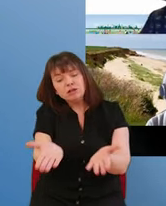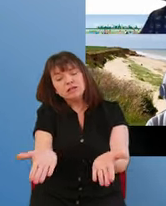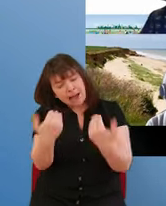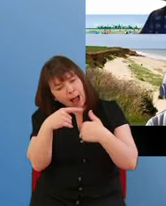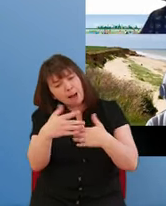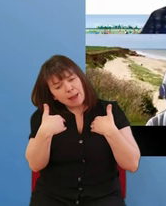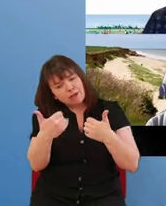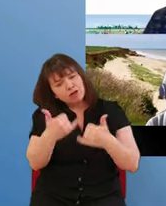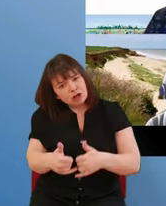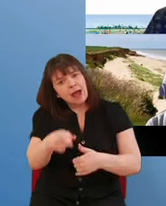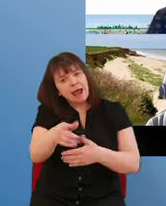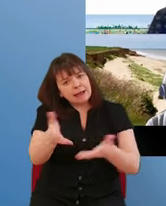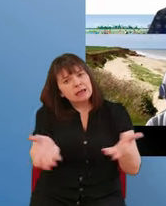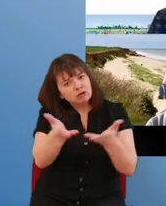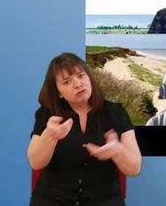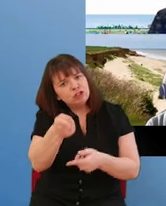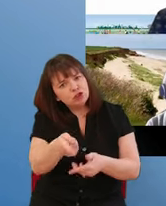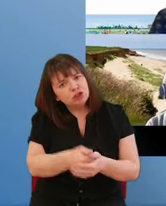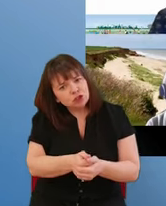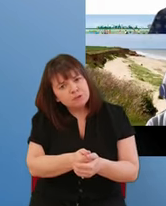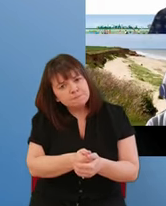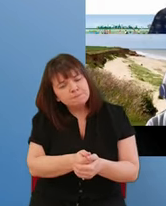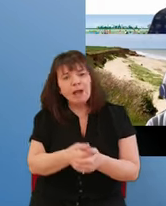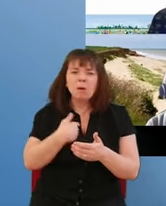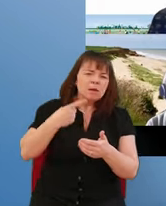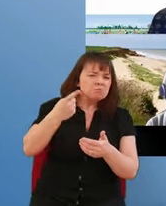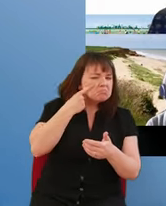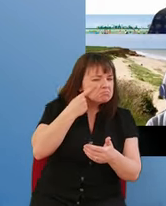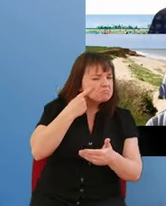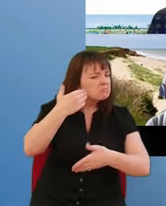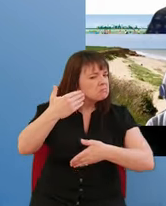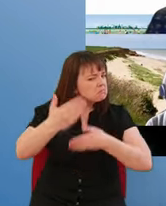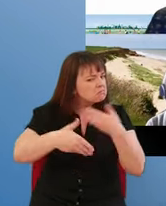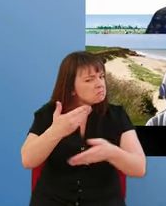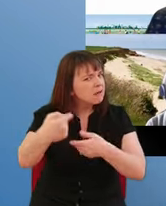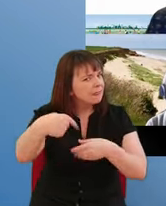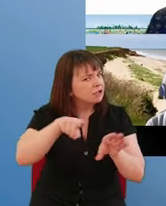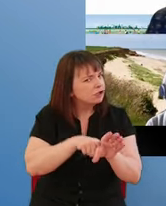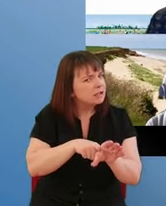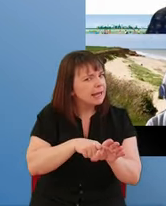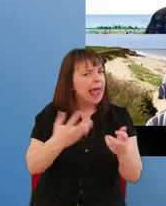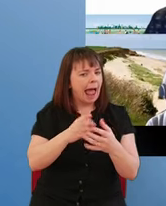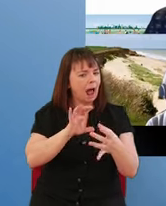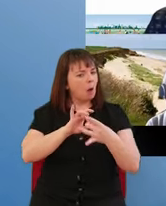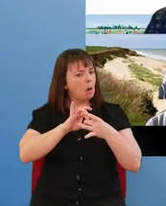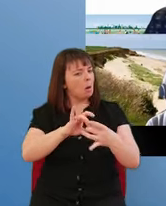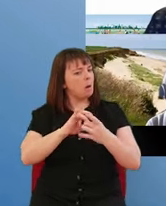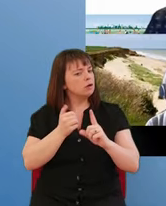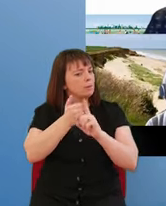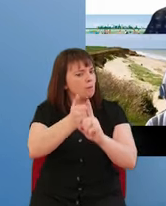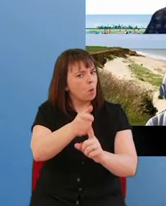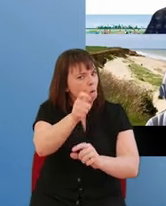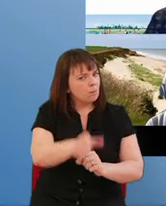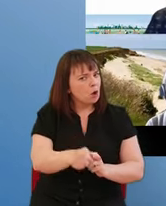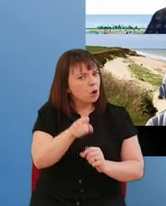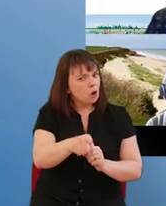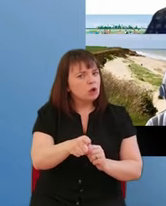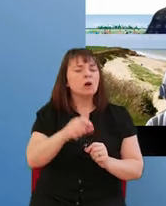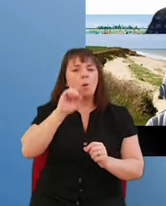uptake. But of course, there is always an opportunity to do things differently and to change things if they're not working, to